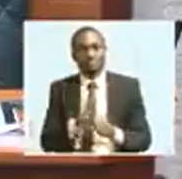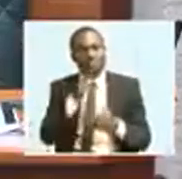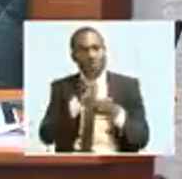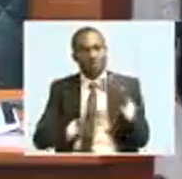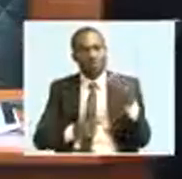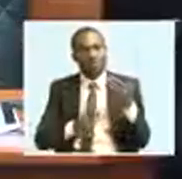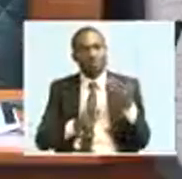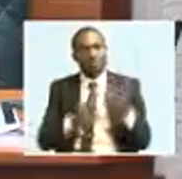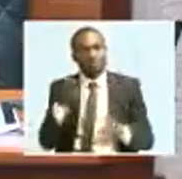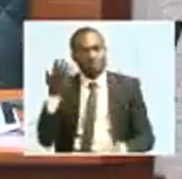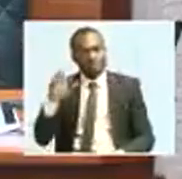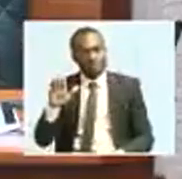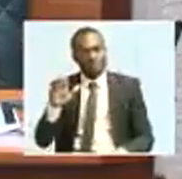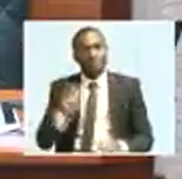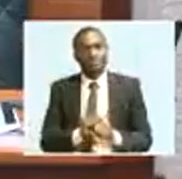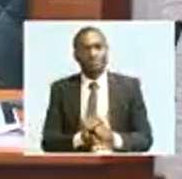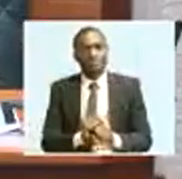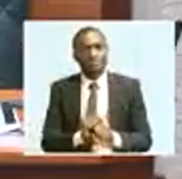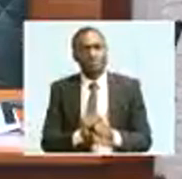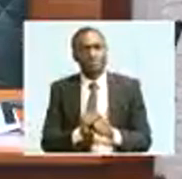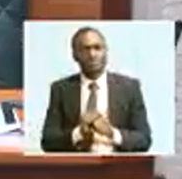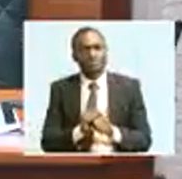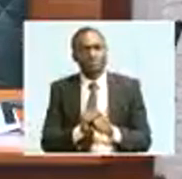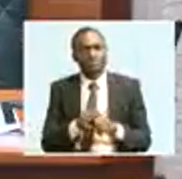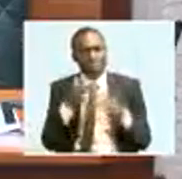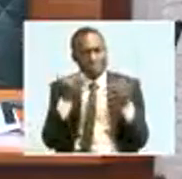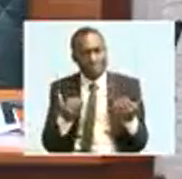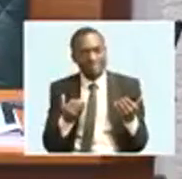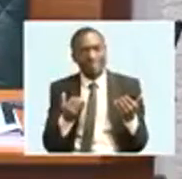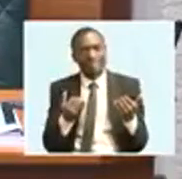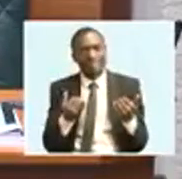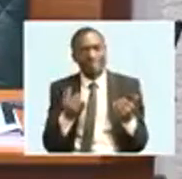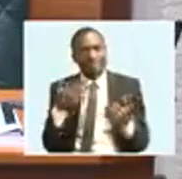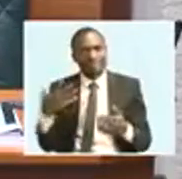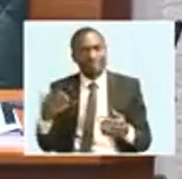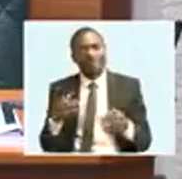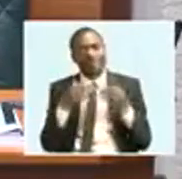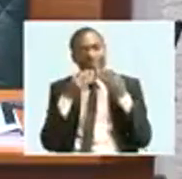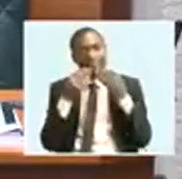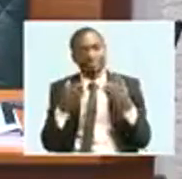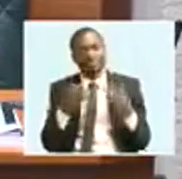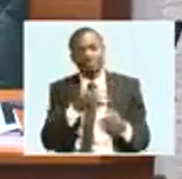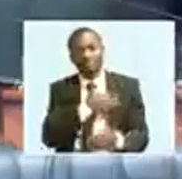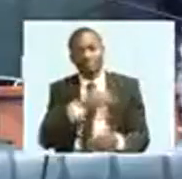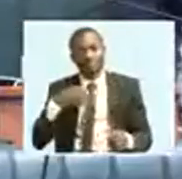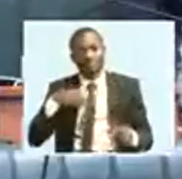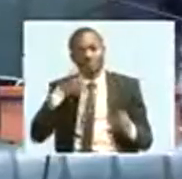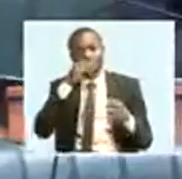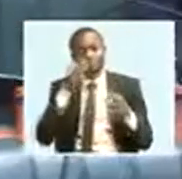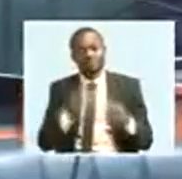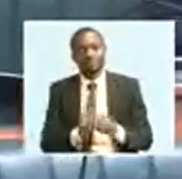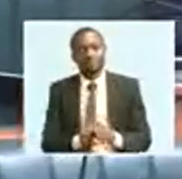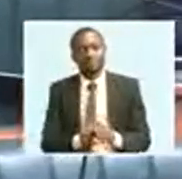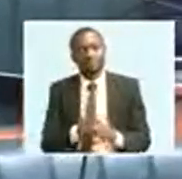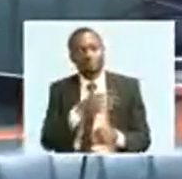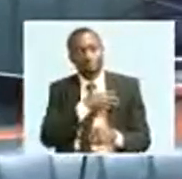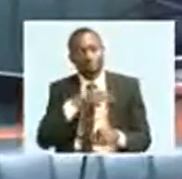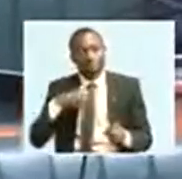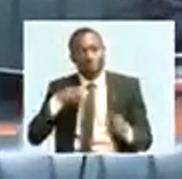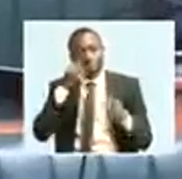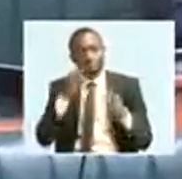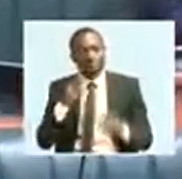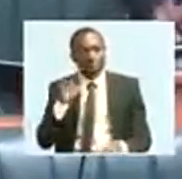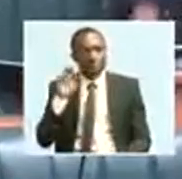What is the nature of the urgent matter? Thank you, Madam Speaker. Madam Speaker, on